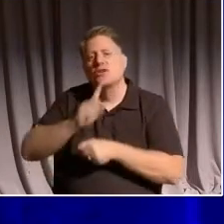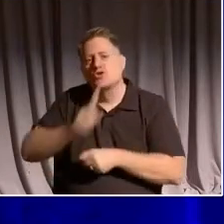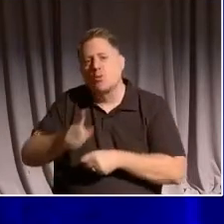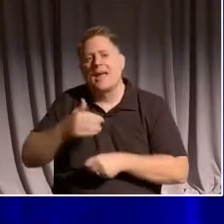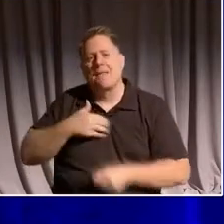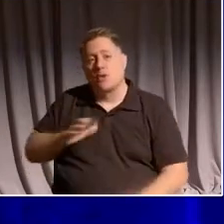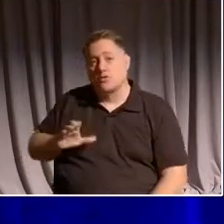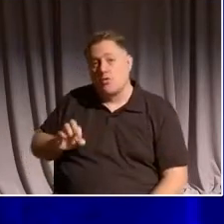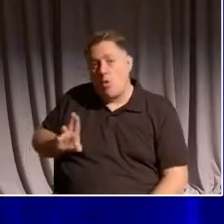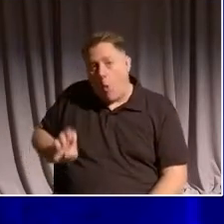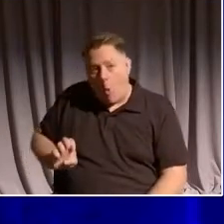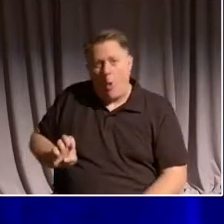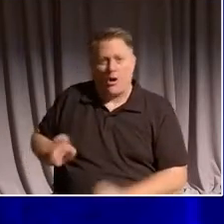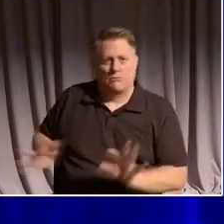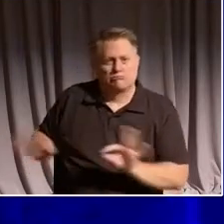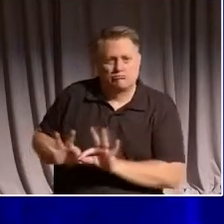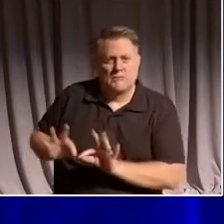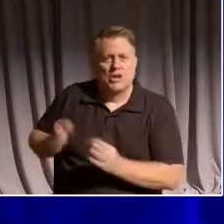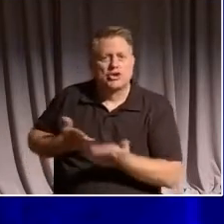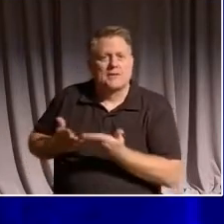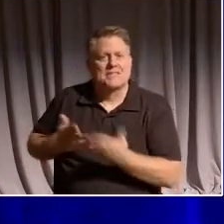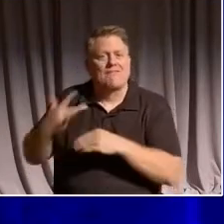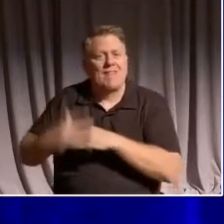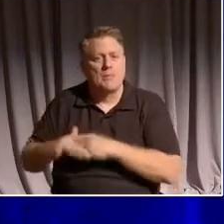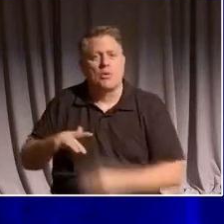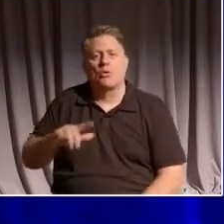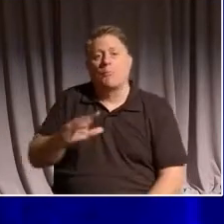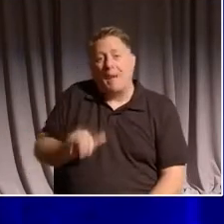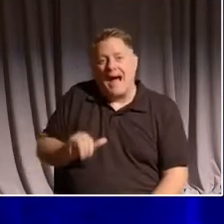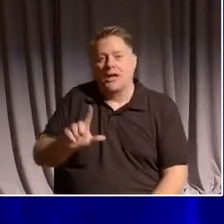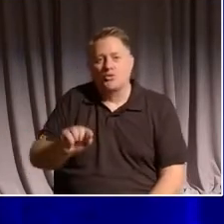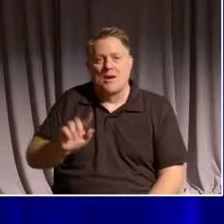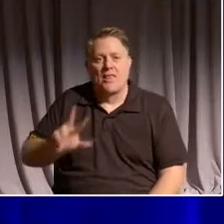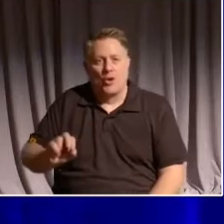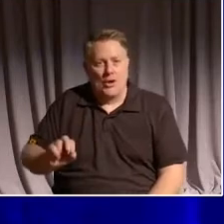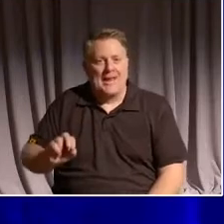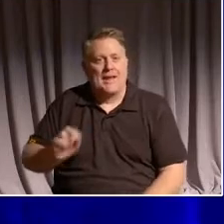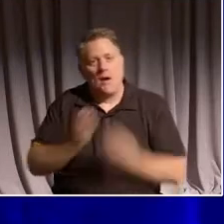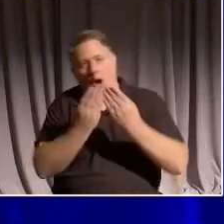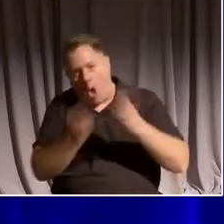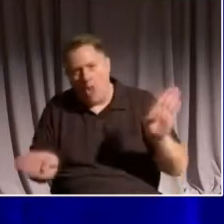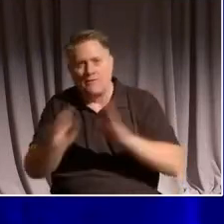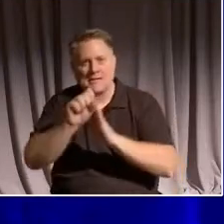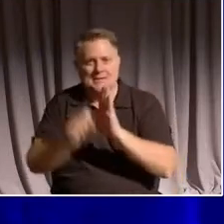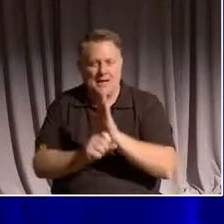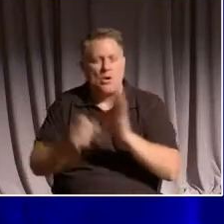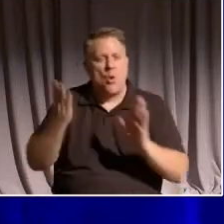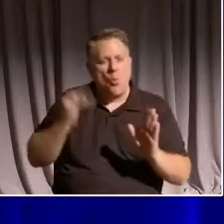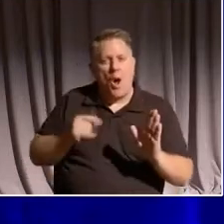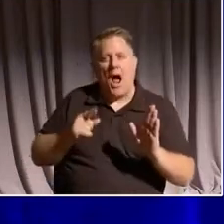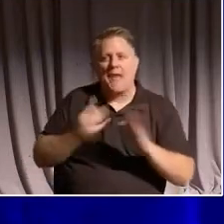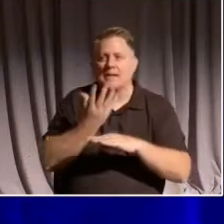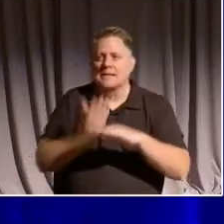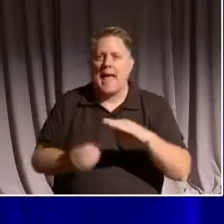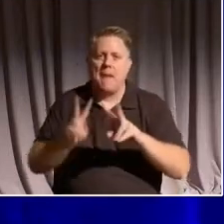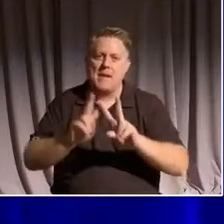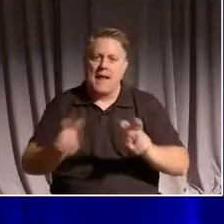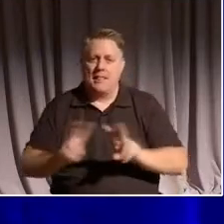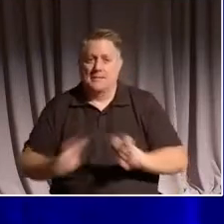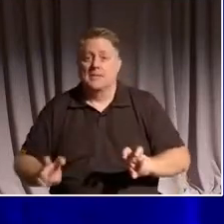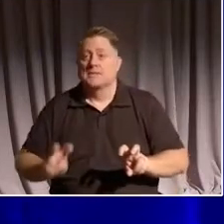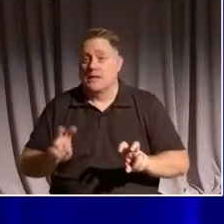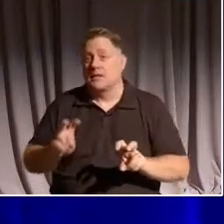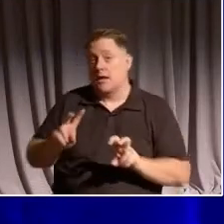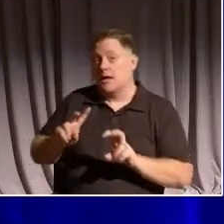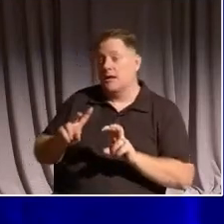core services available by 2030 across the state. That's why this home and community-based service gap analysis that the